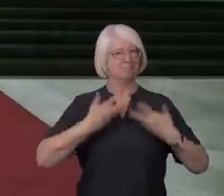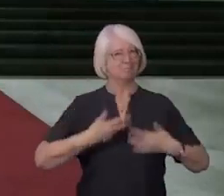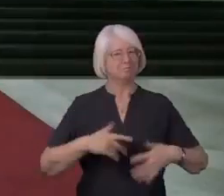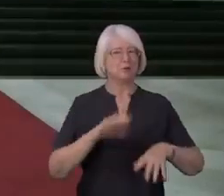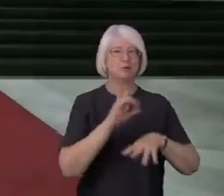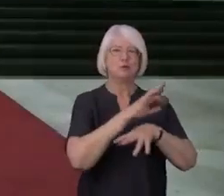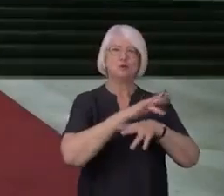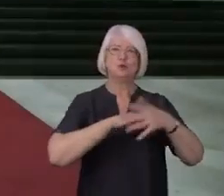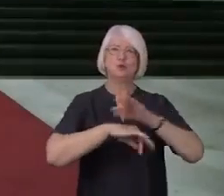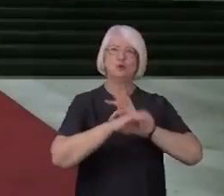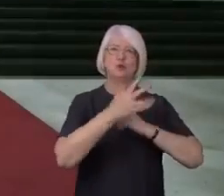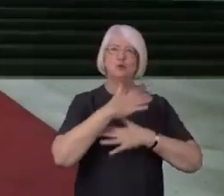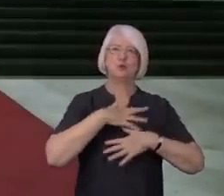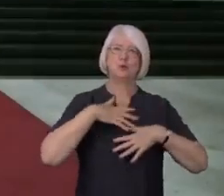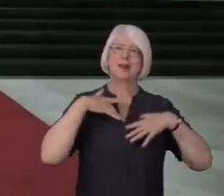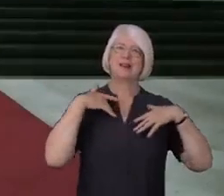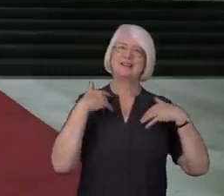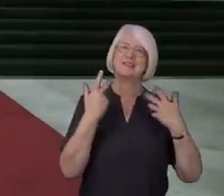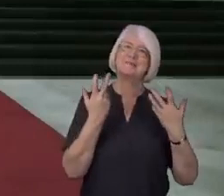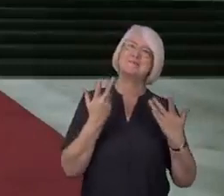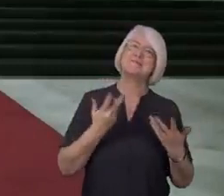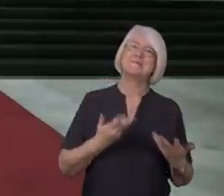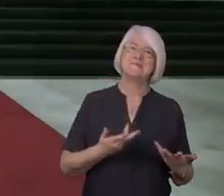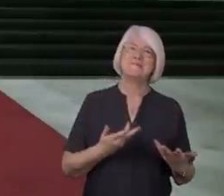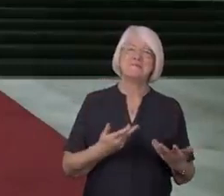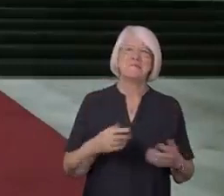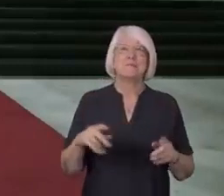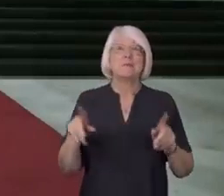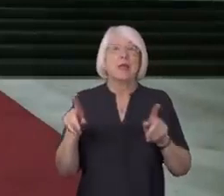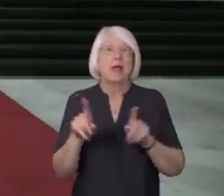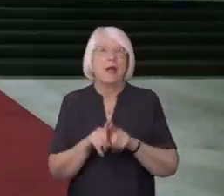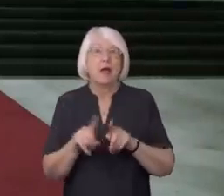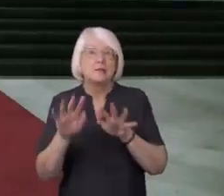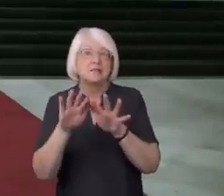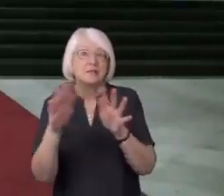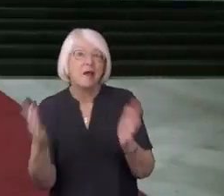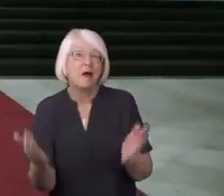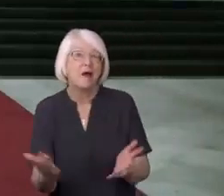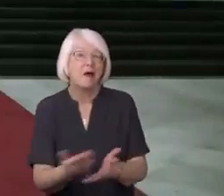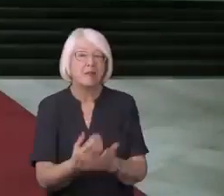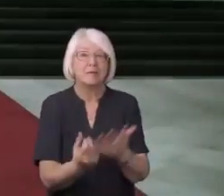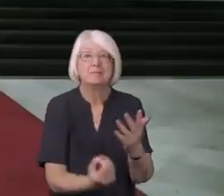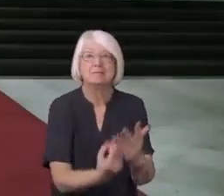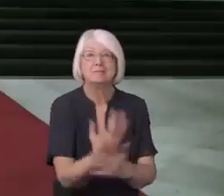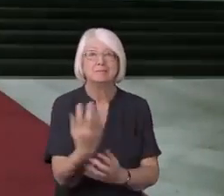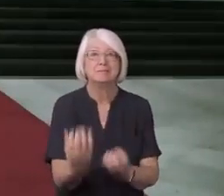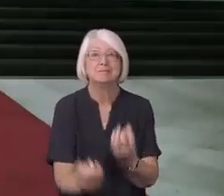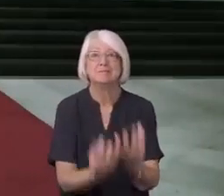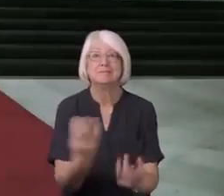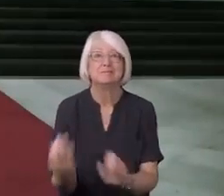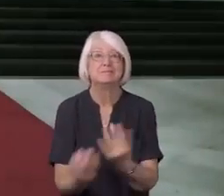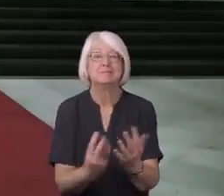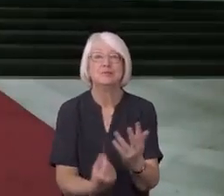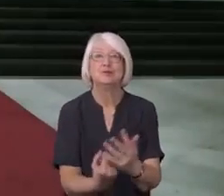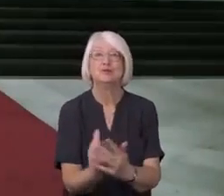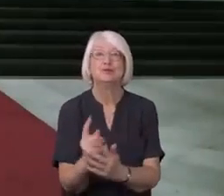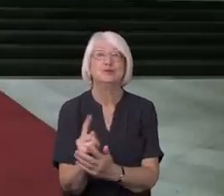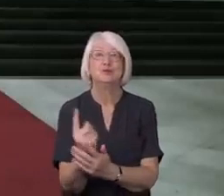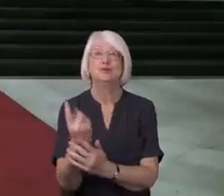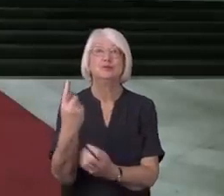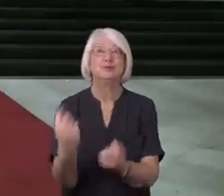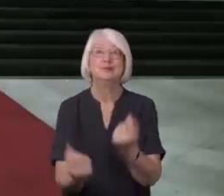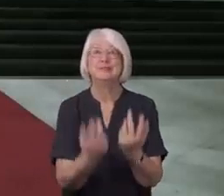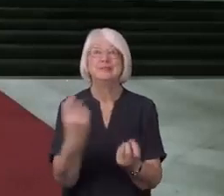her jewels. For as the earth brings forth its shoots, and as a garden